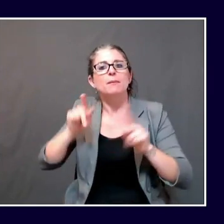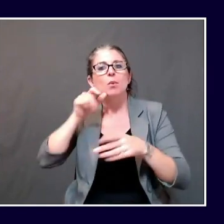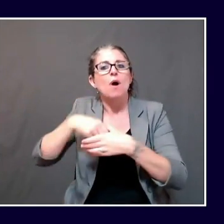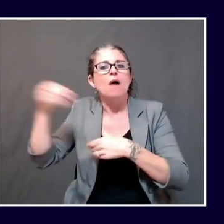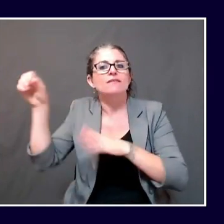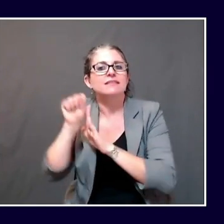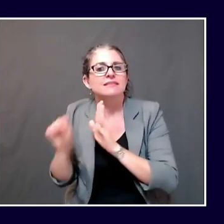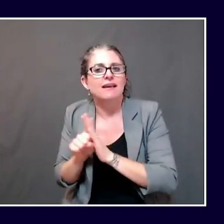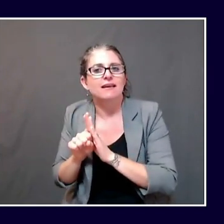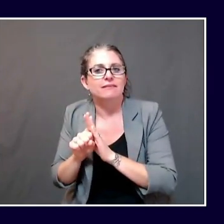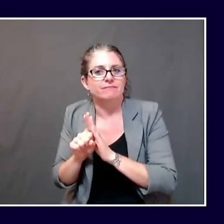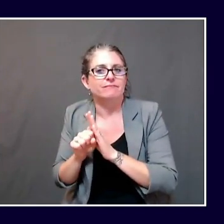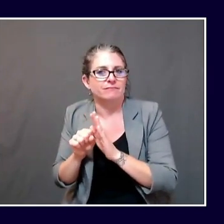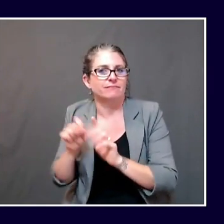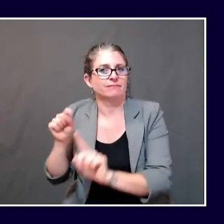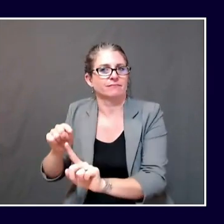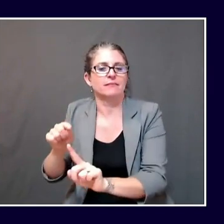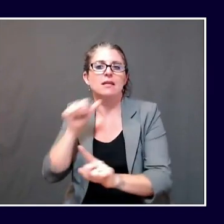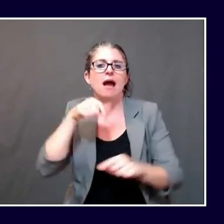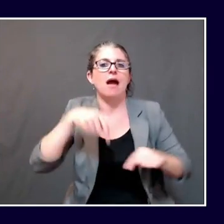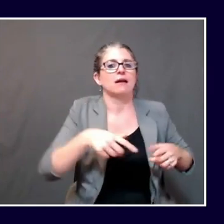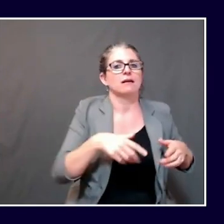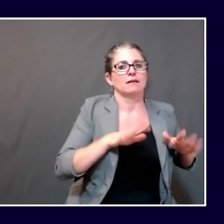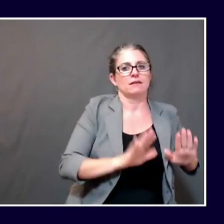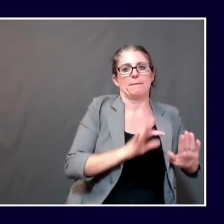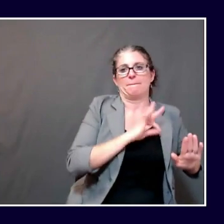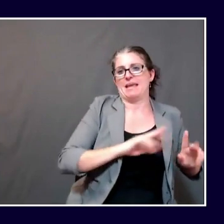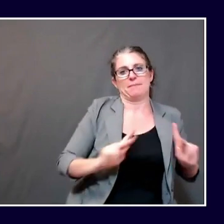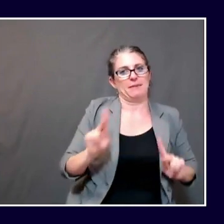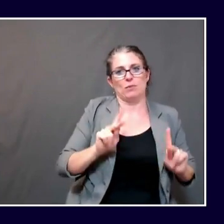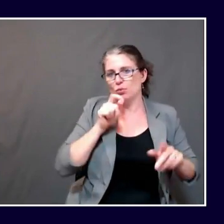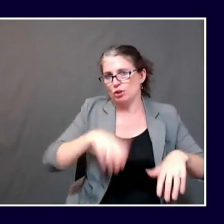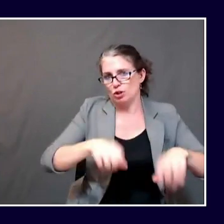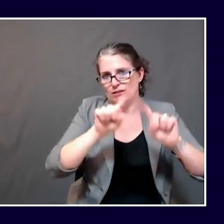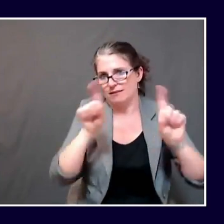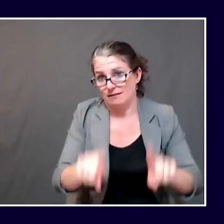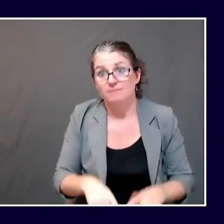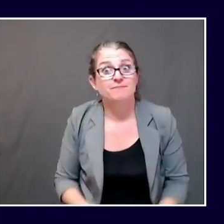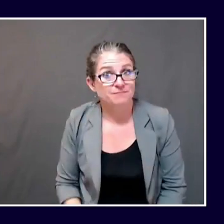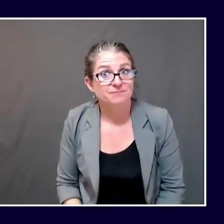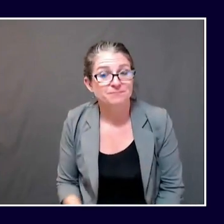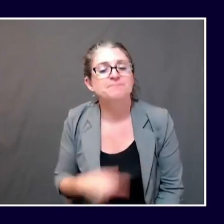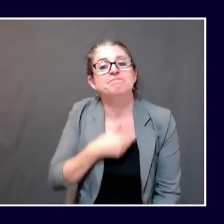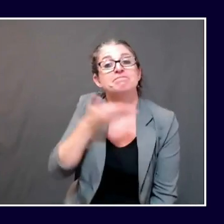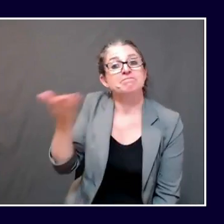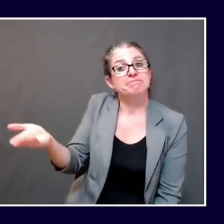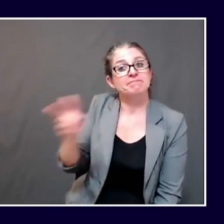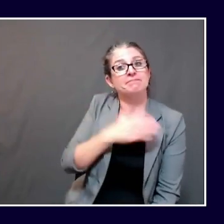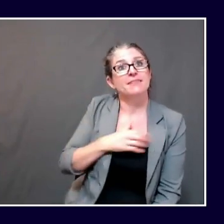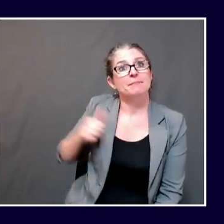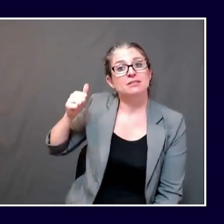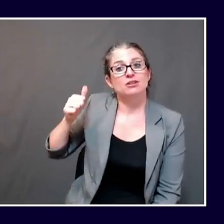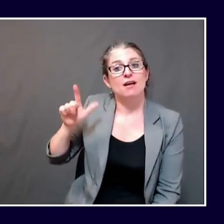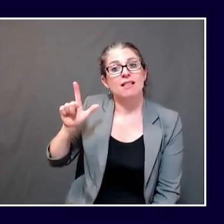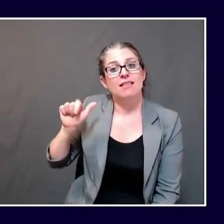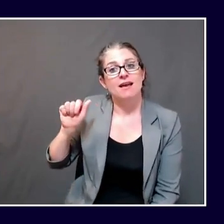Commissioner Lambrou. Thank you, Dr. Shah. In Maine and across the country, COVID-19